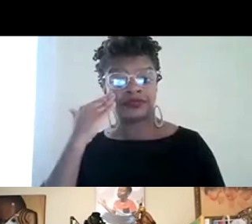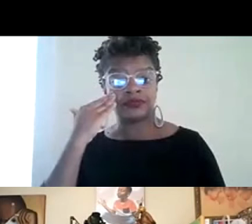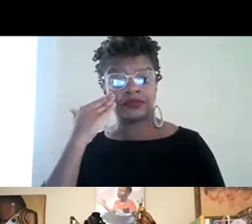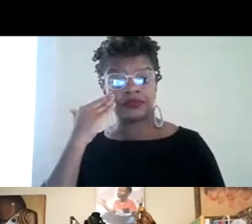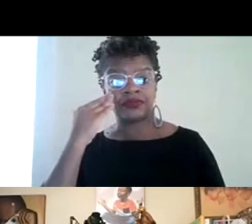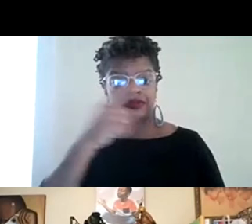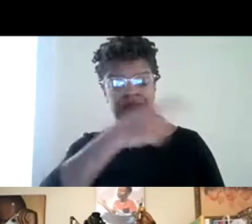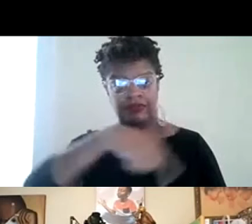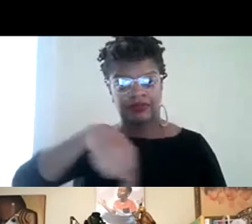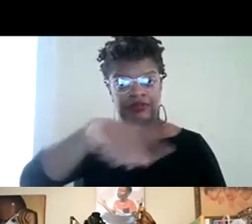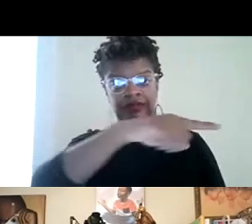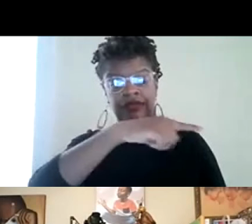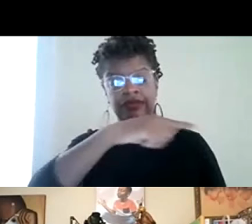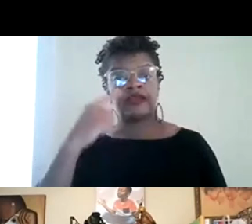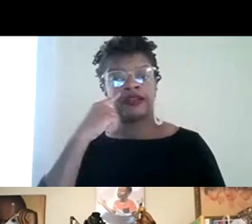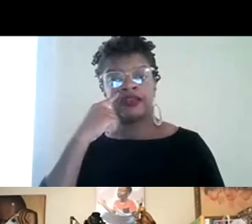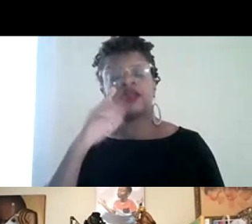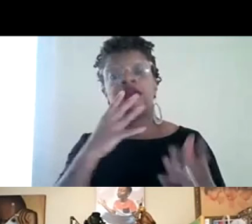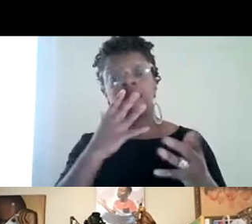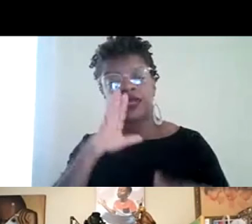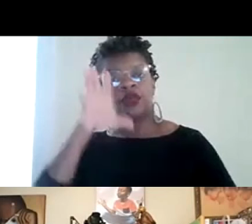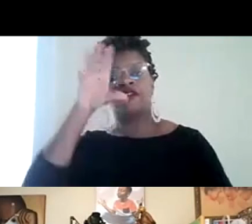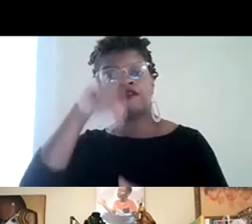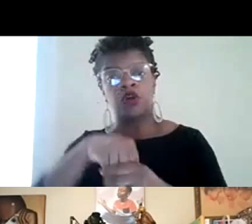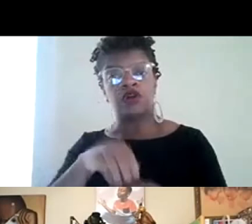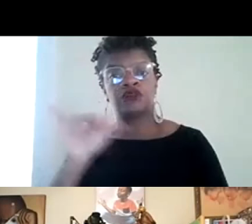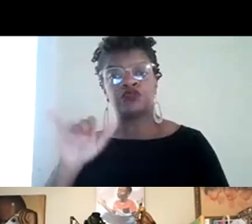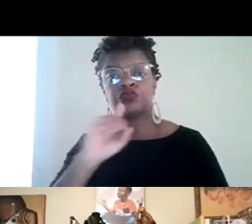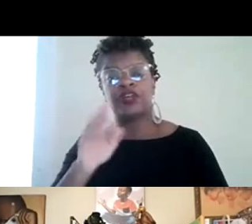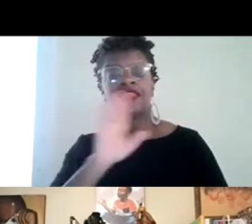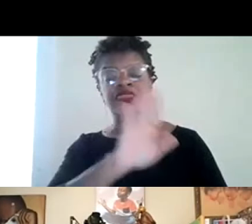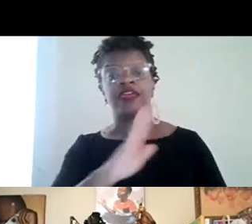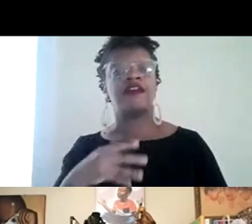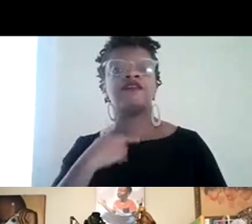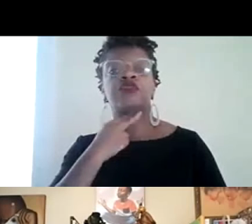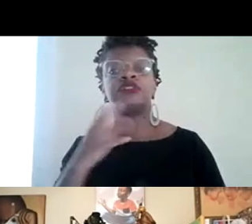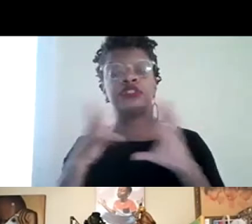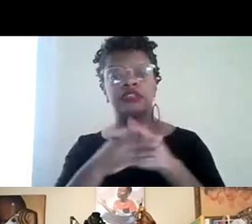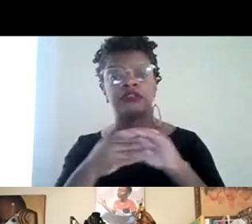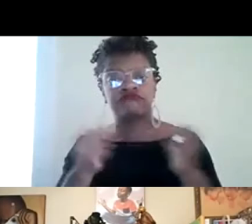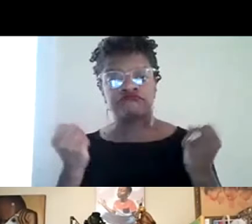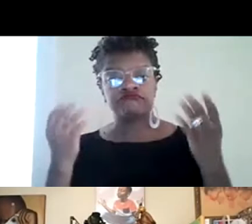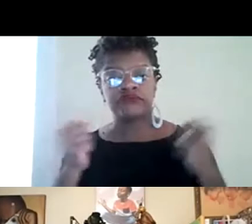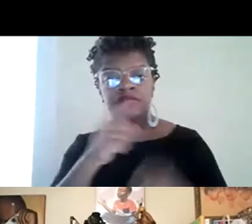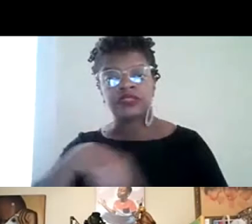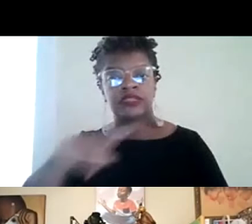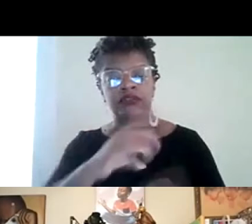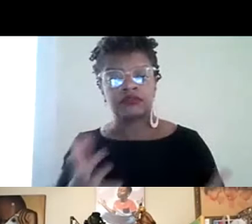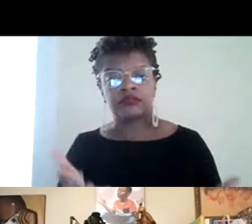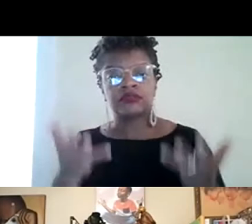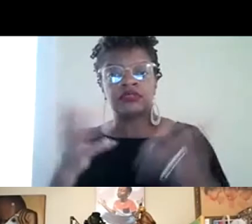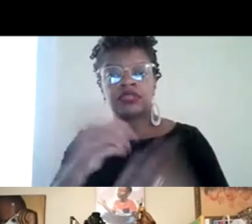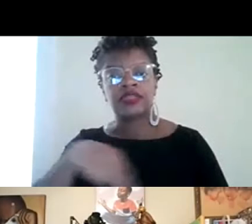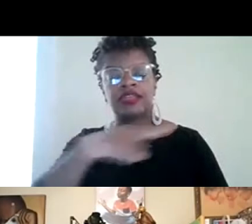they can be autonomous. It's listening to their voices. It's encouraging their agency,